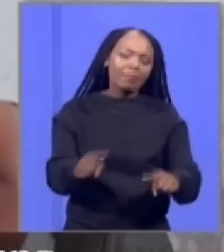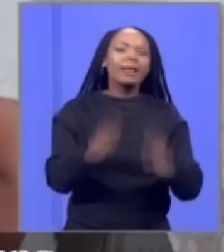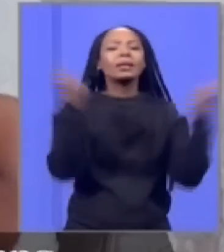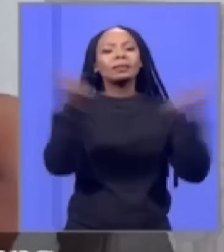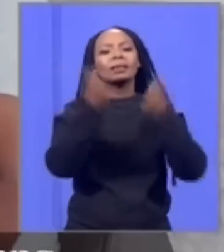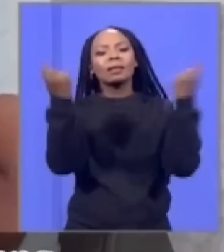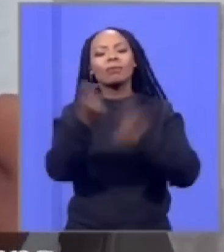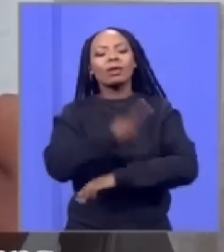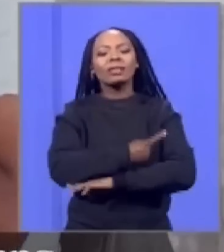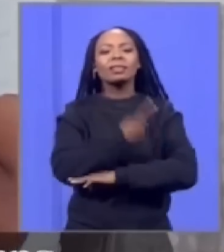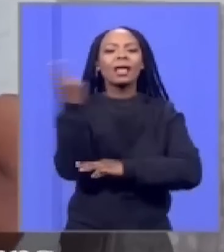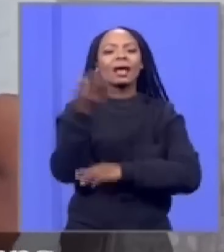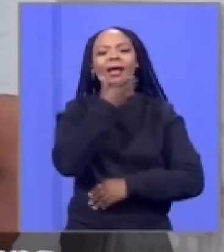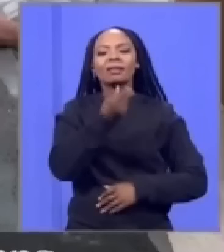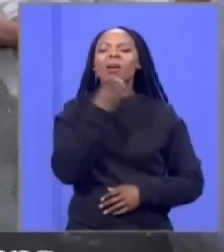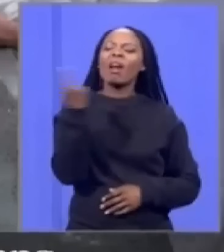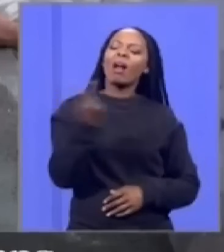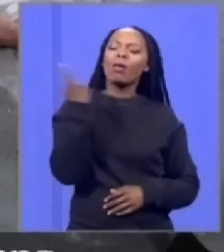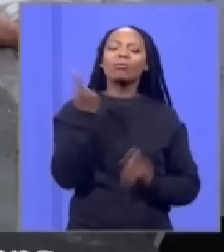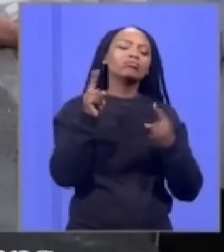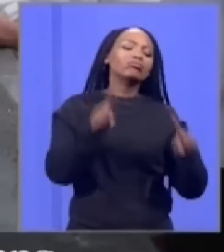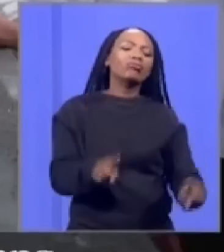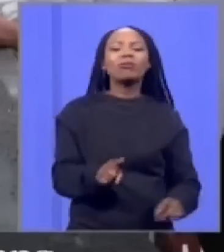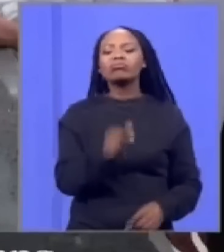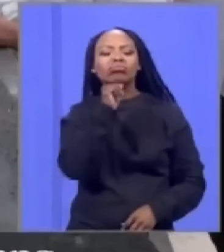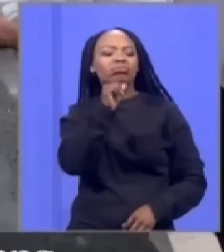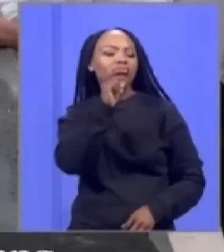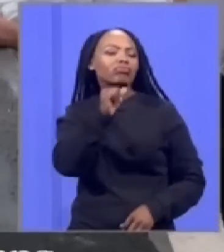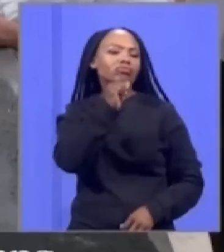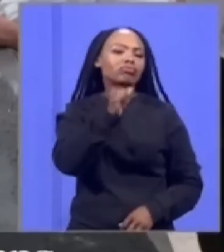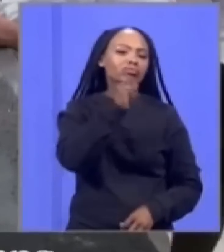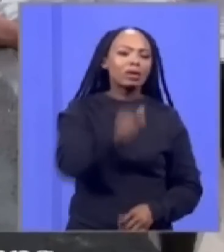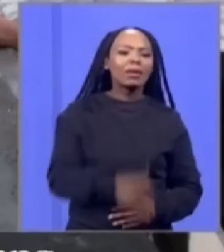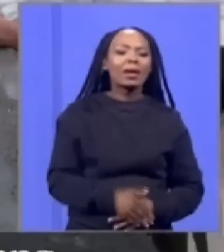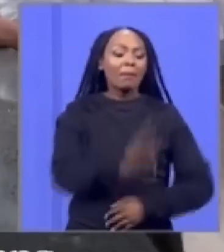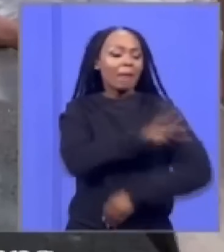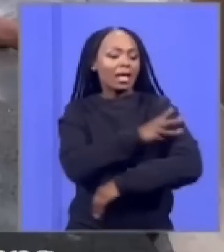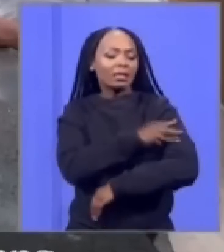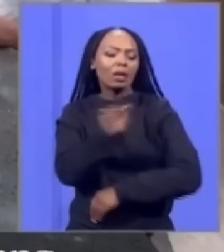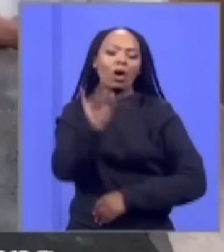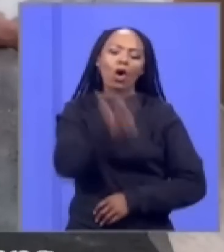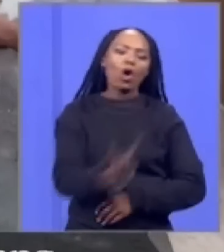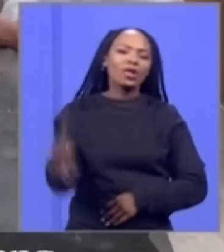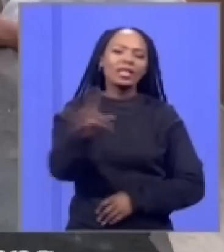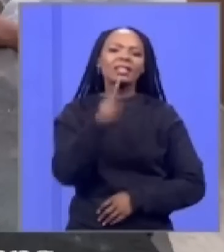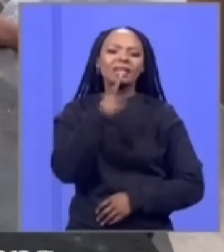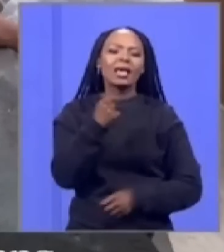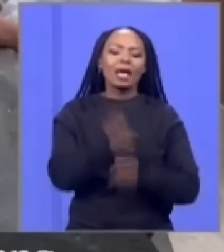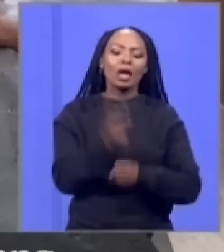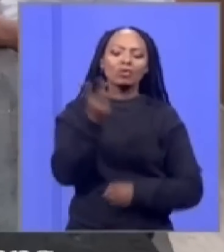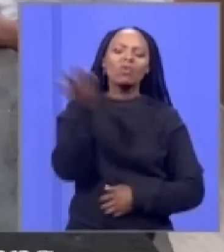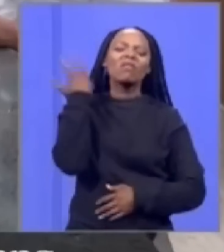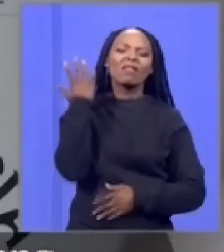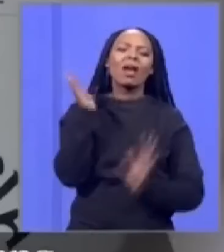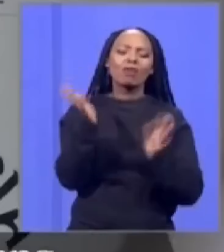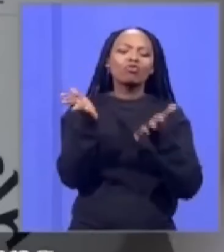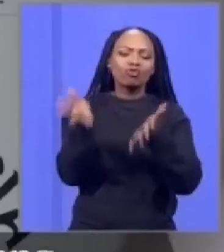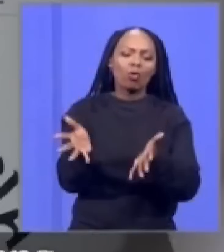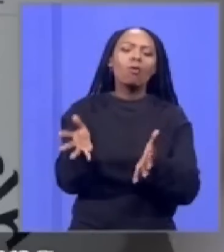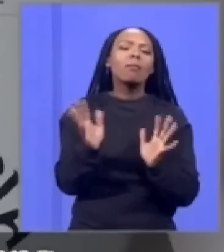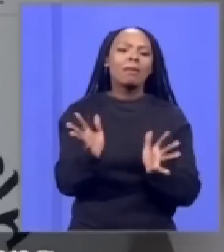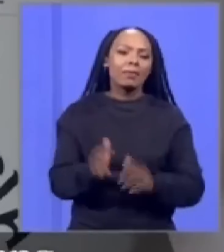Christmas ba itsamaela ba le bang. Motsamaisi wa hotele o hlalosa ha esale o hlophisa mokete dilemong tse pedi tse fetileng.